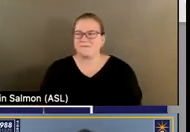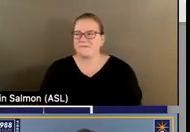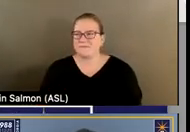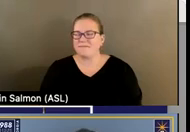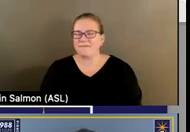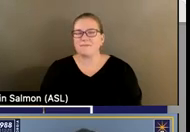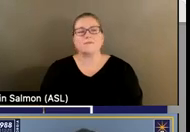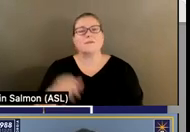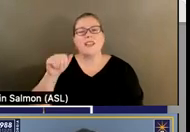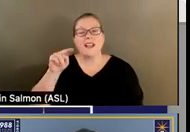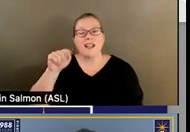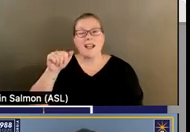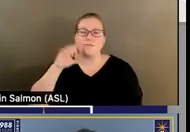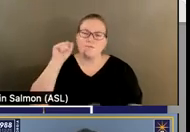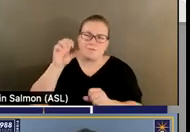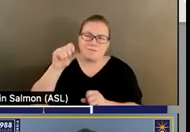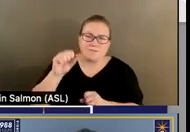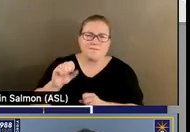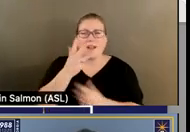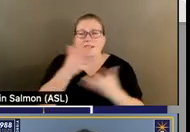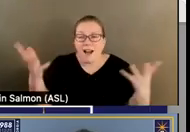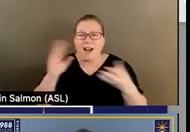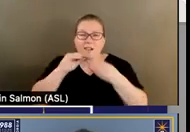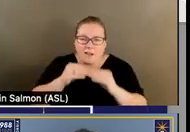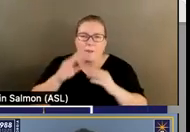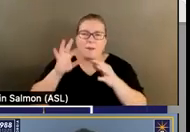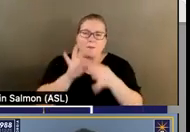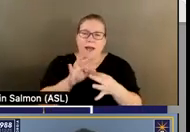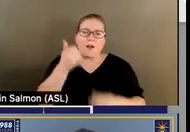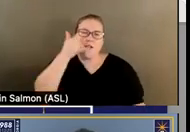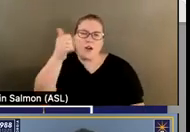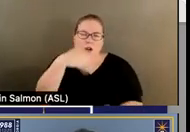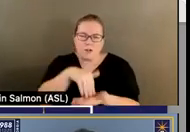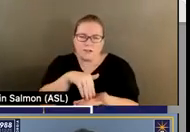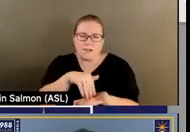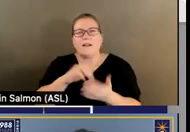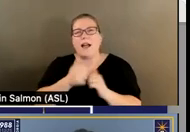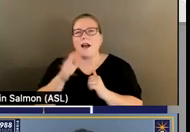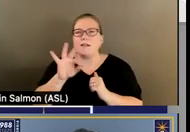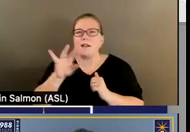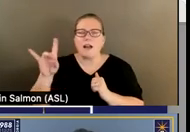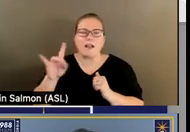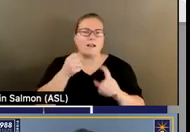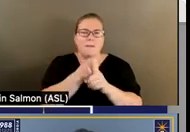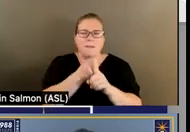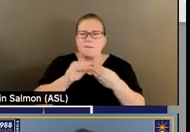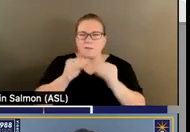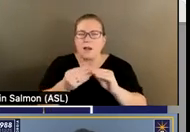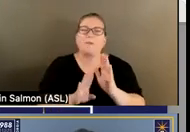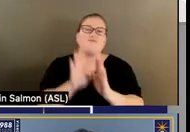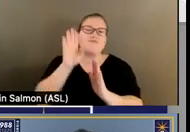Anna provided a lot of information about our call center and the impact of 988 on that. And I'm going to shift now and talk